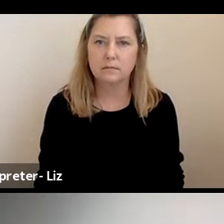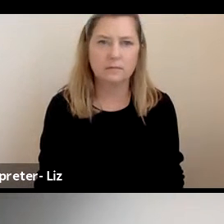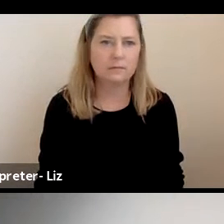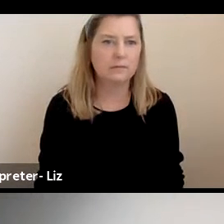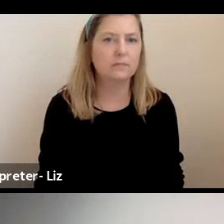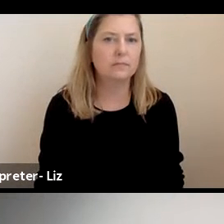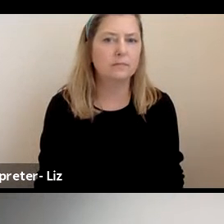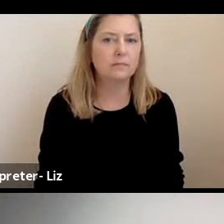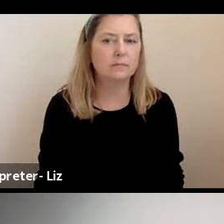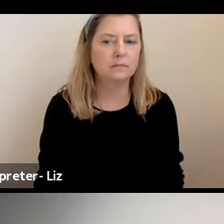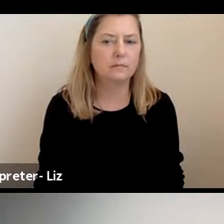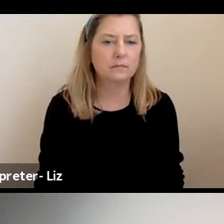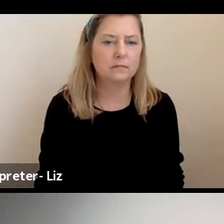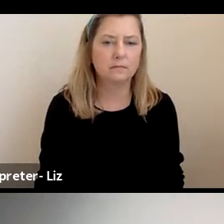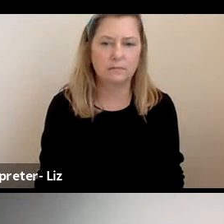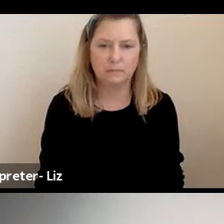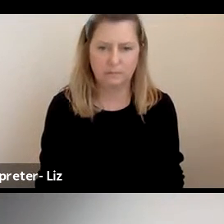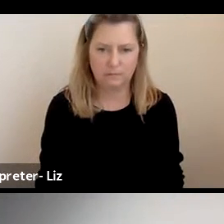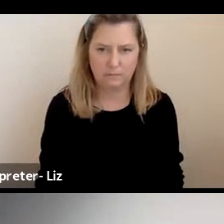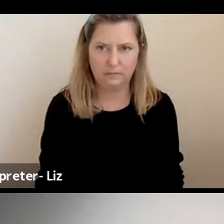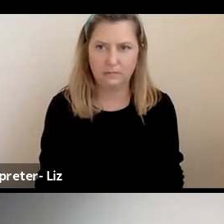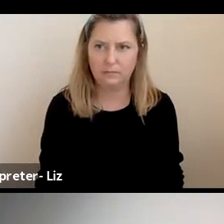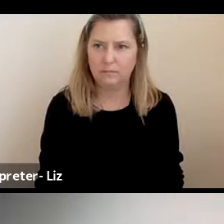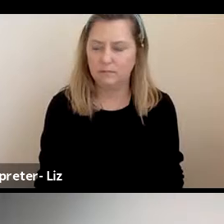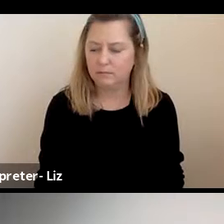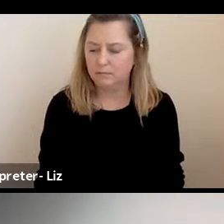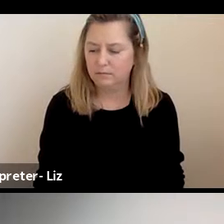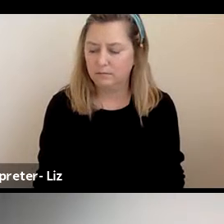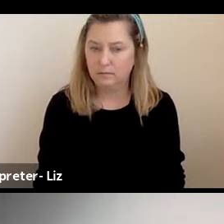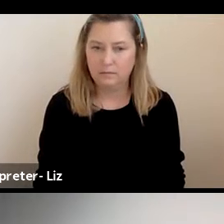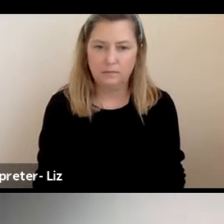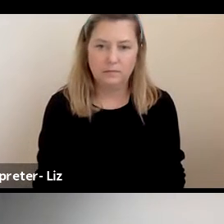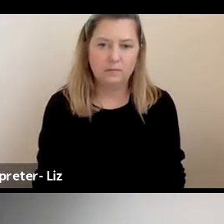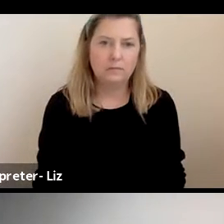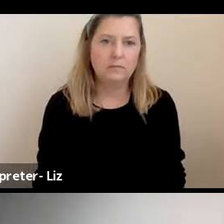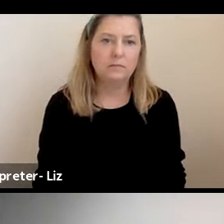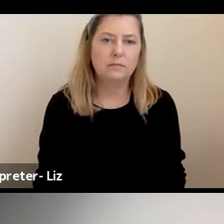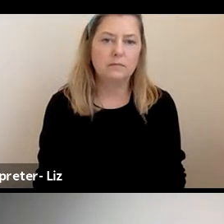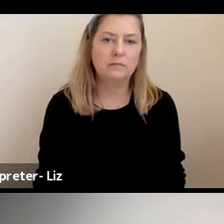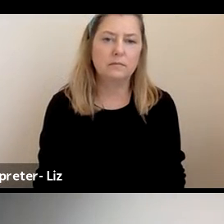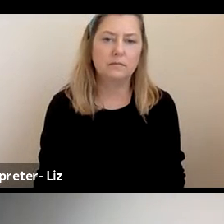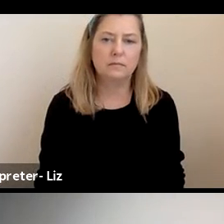Thank you. Let me make sure everybody else is muted.